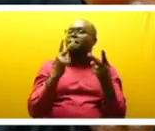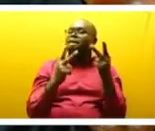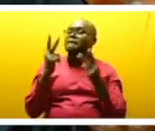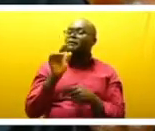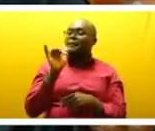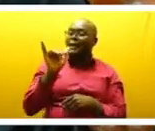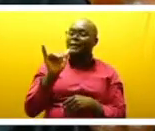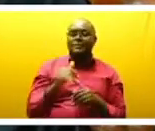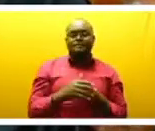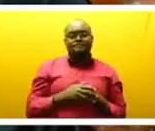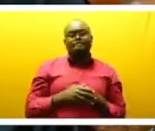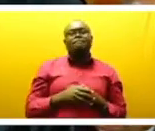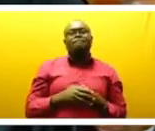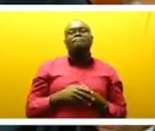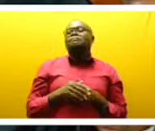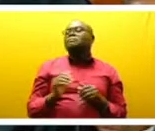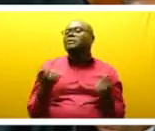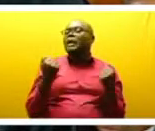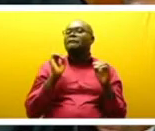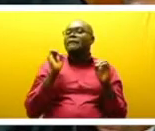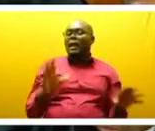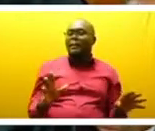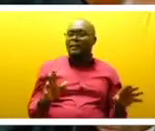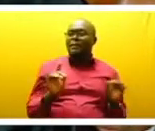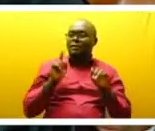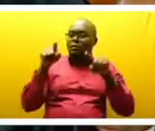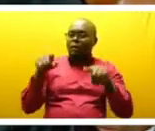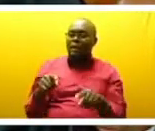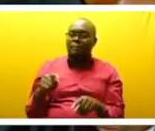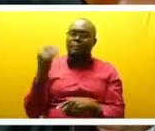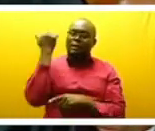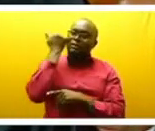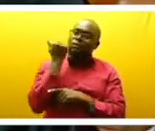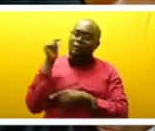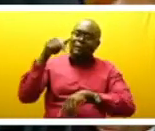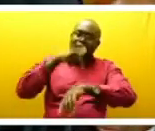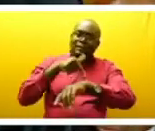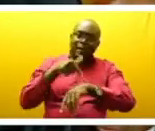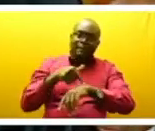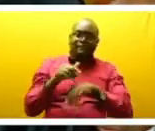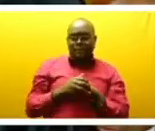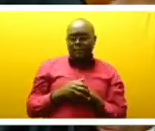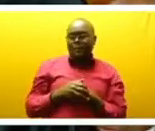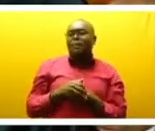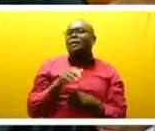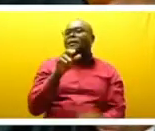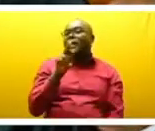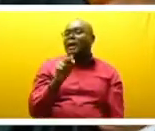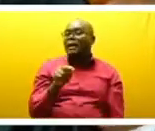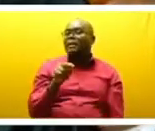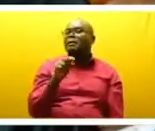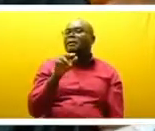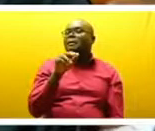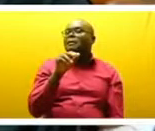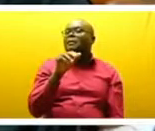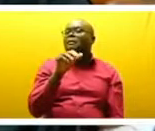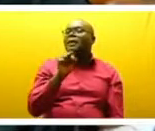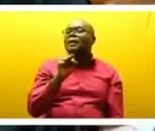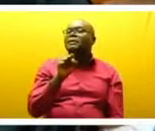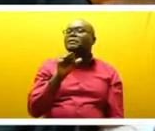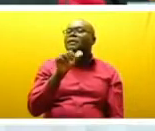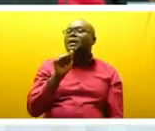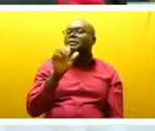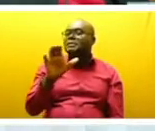that it is insecure to be in this court at this time, it is the NSC who will give advice to the